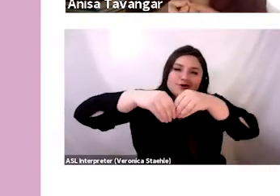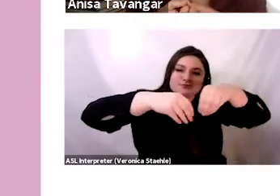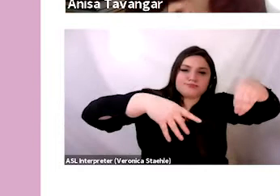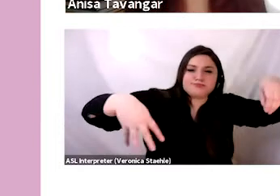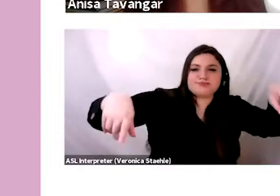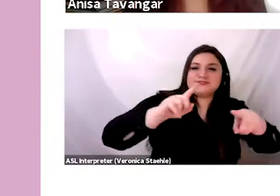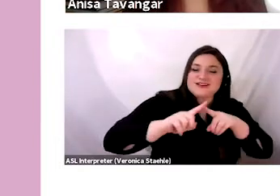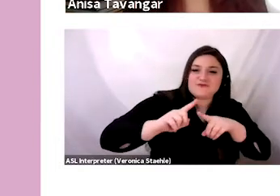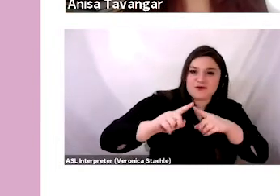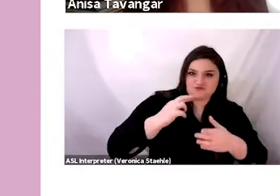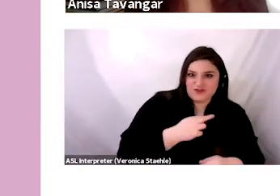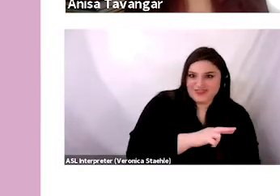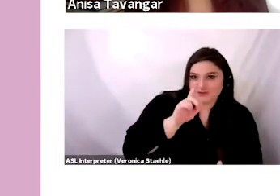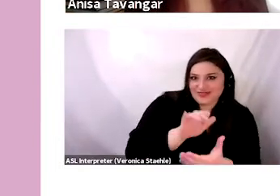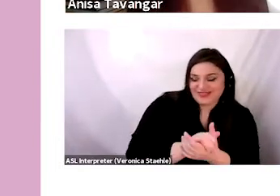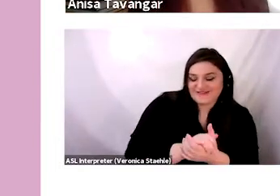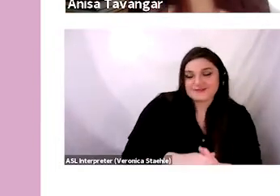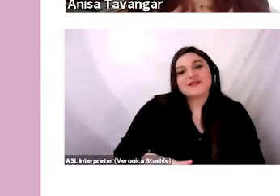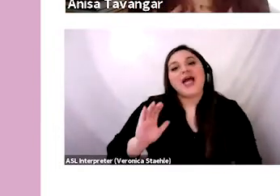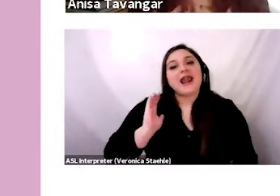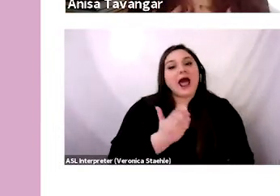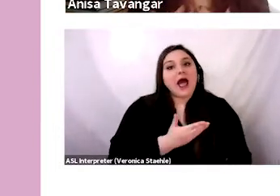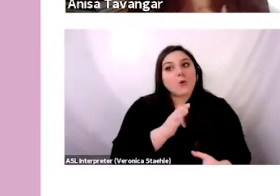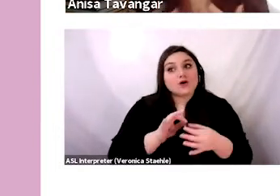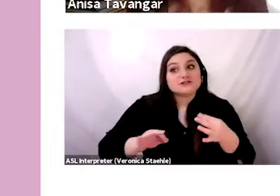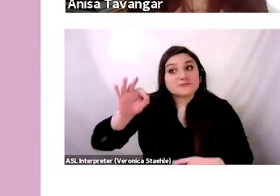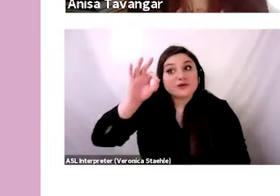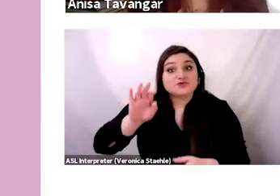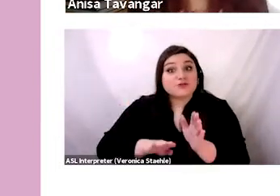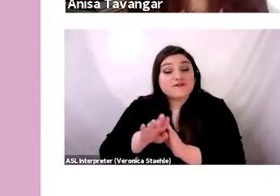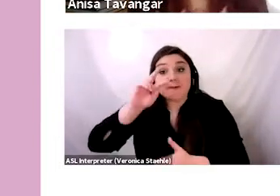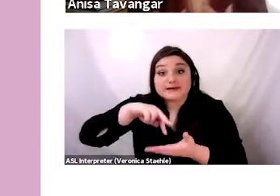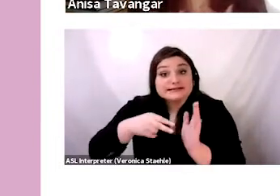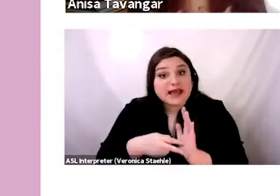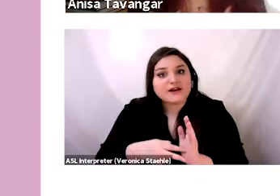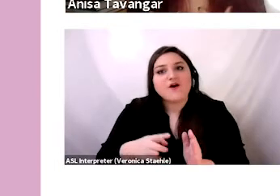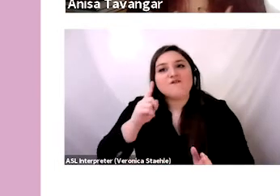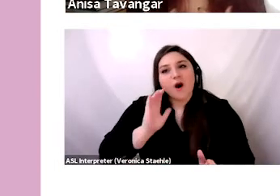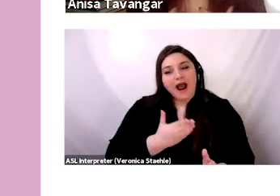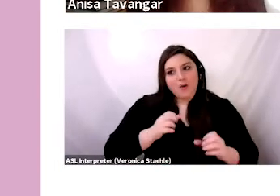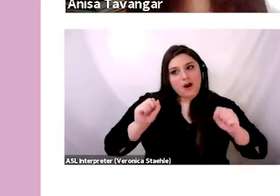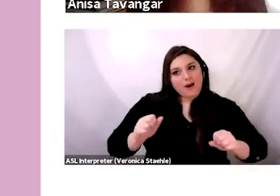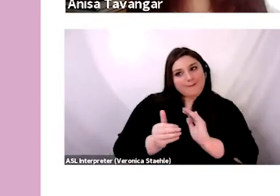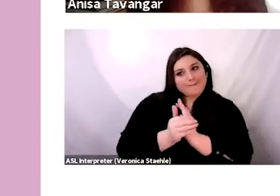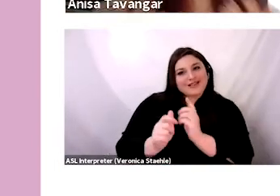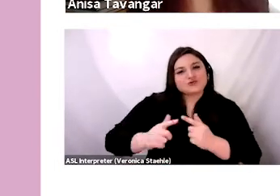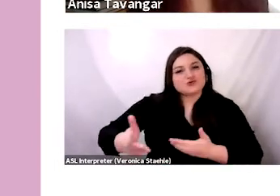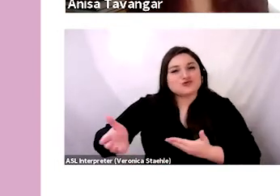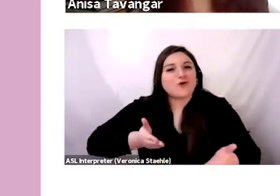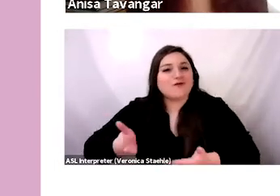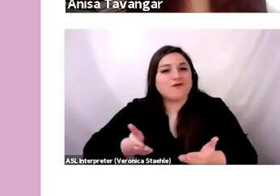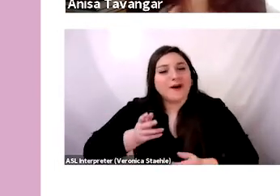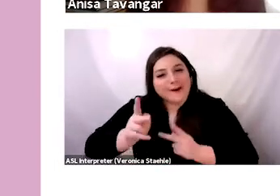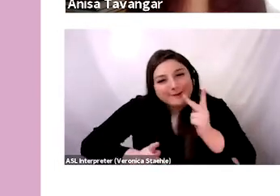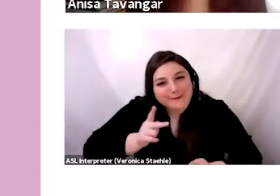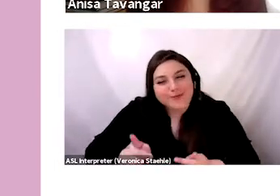spiritual source. And that the purpose of our individual spiritual development is so that we can better serve those around